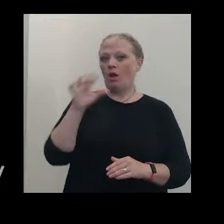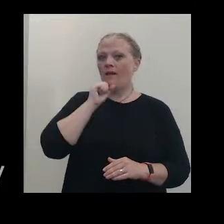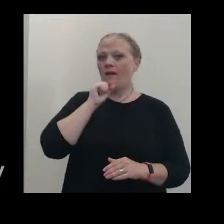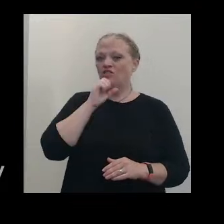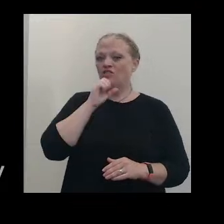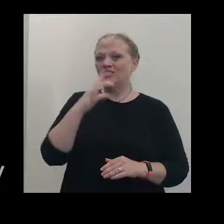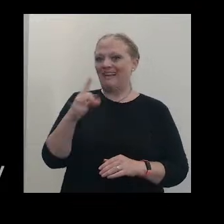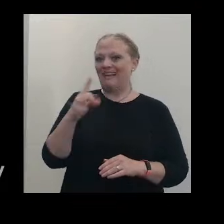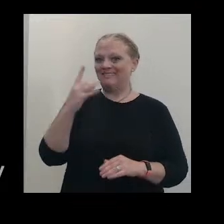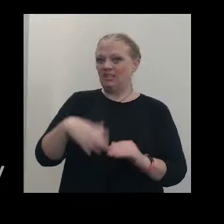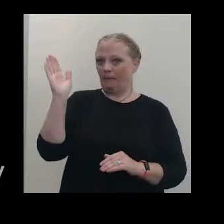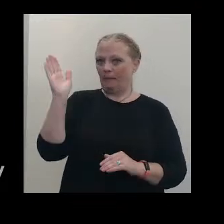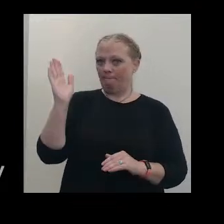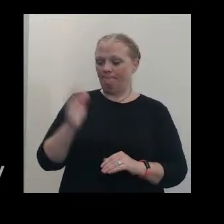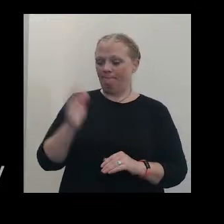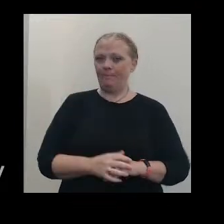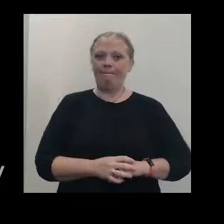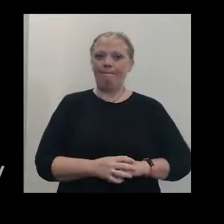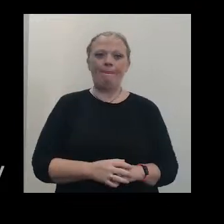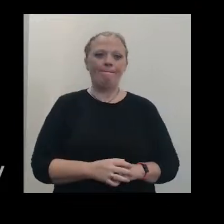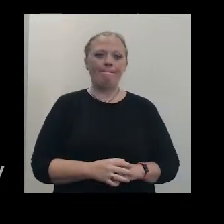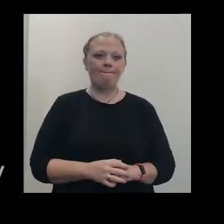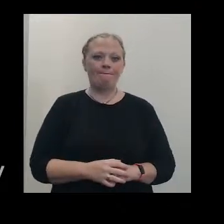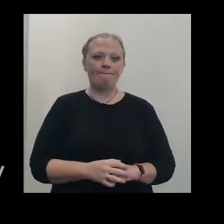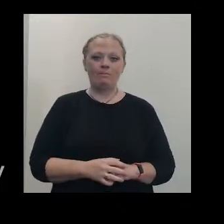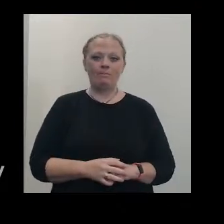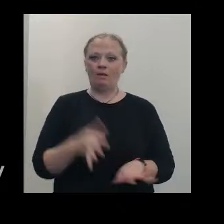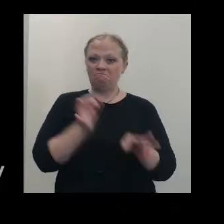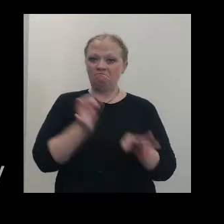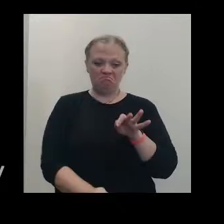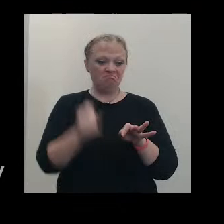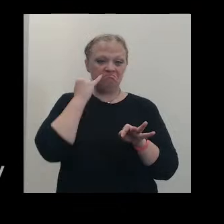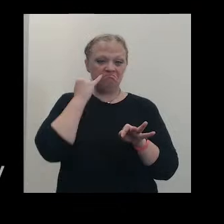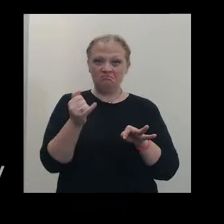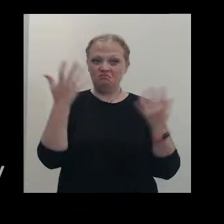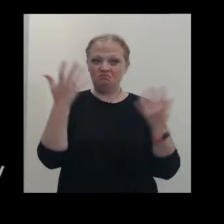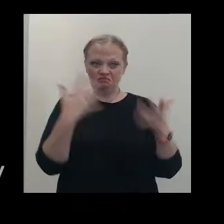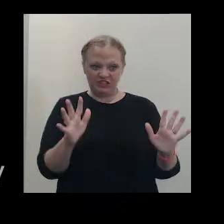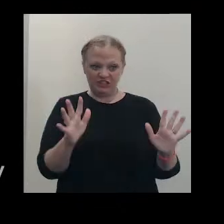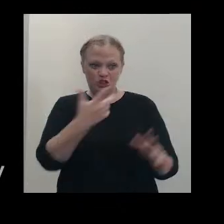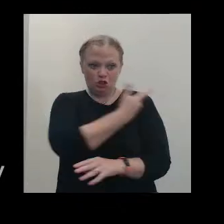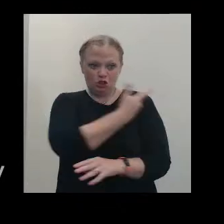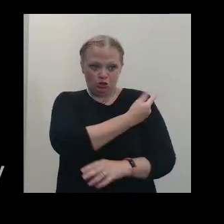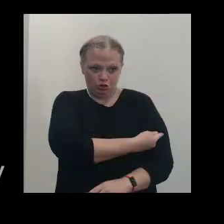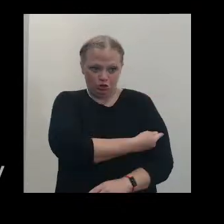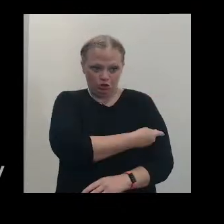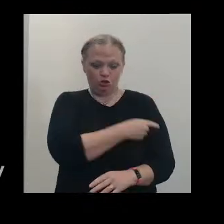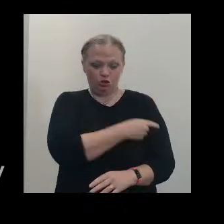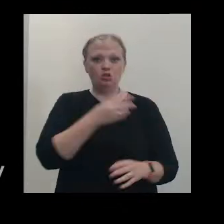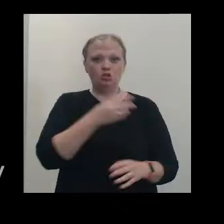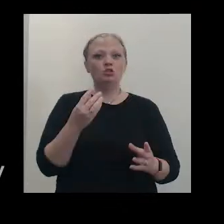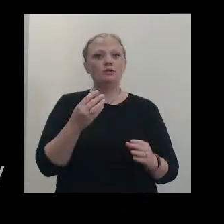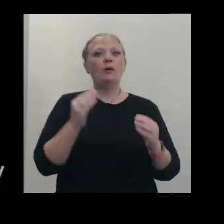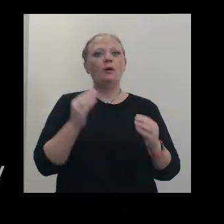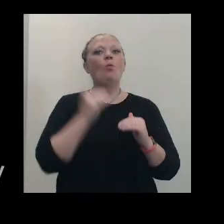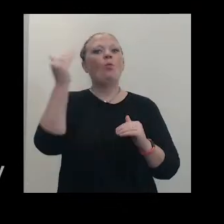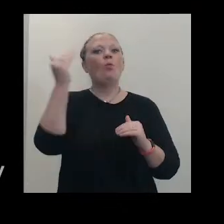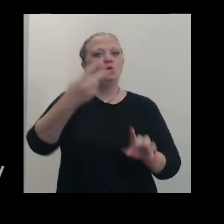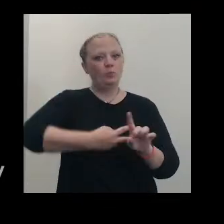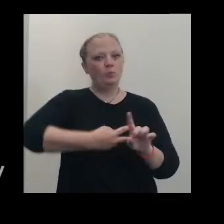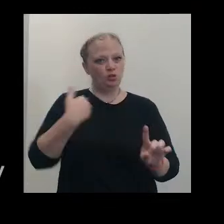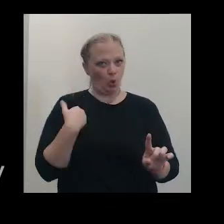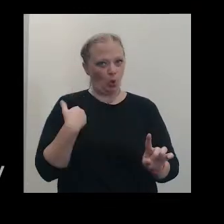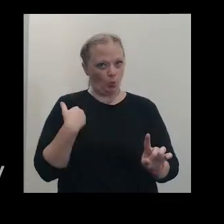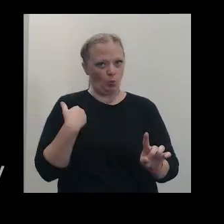up. All we ask is if you completed your vaccine series more than 2 months ago, you can come in and